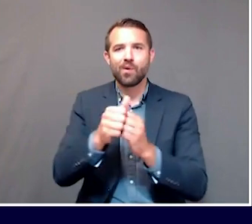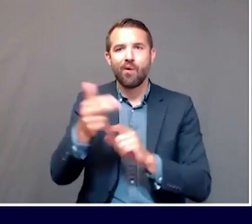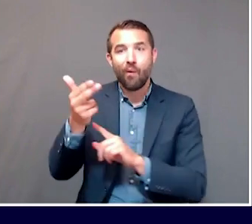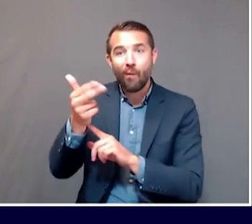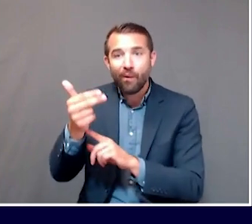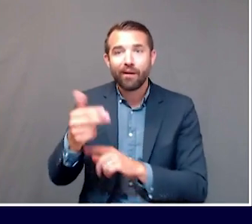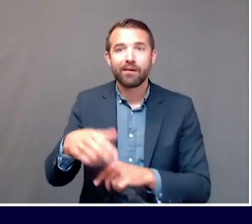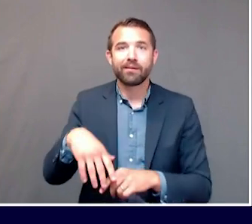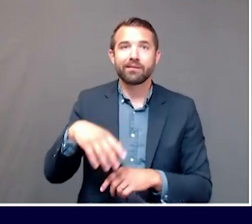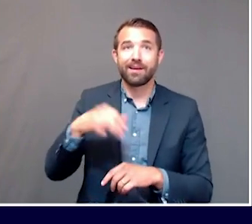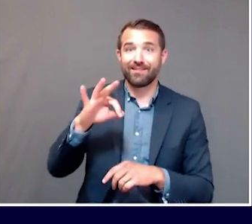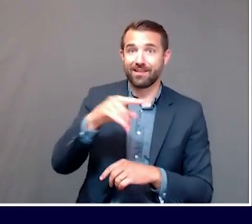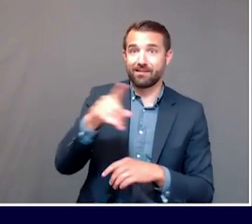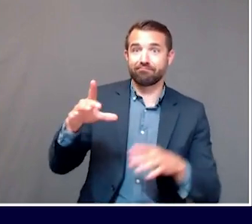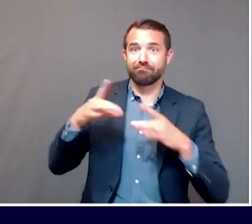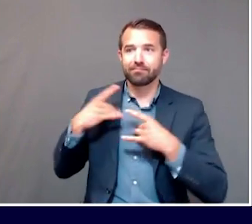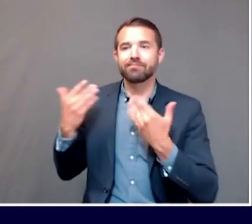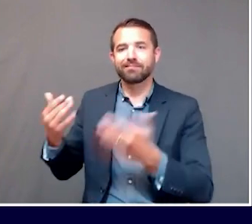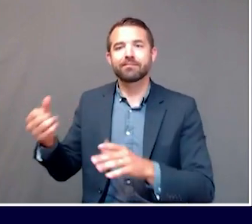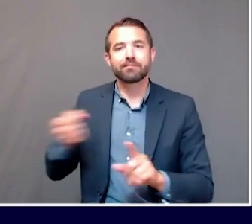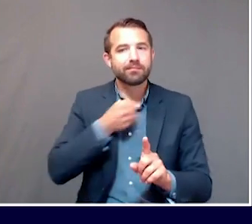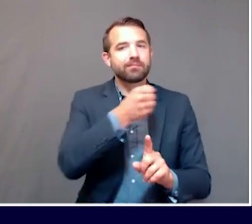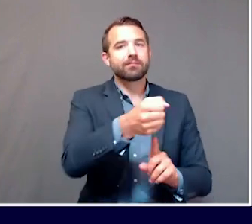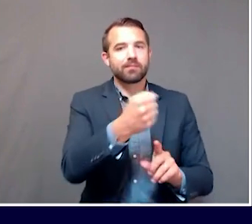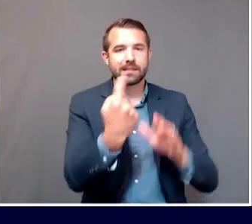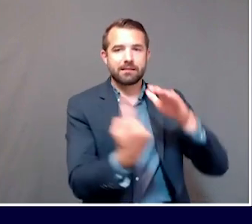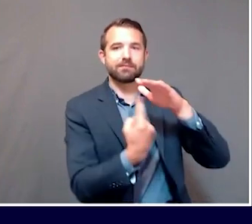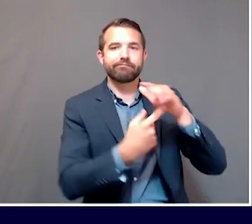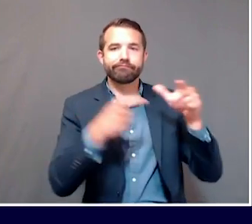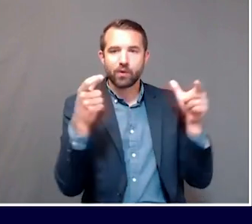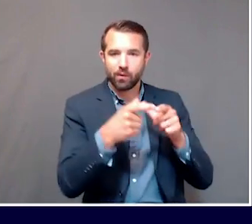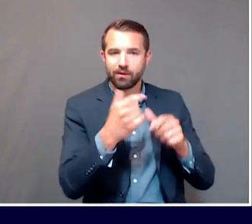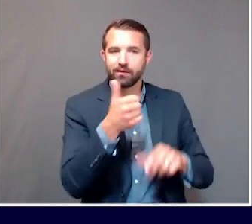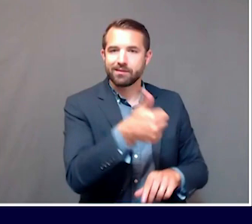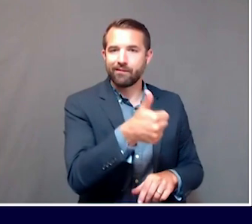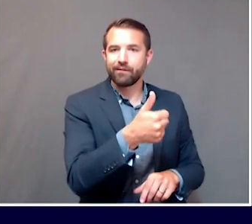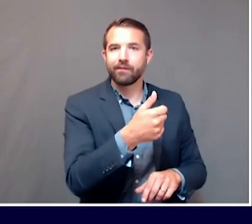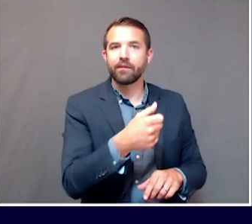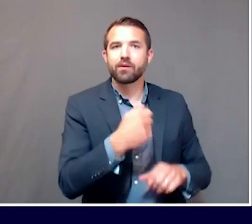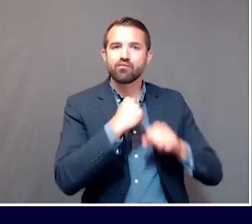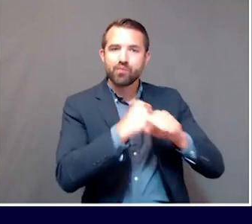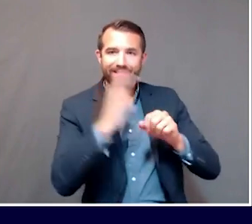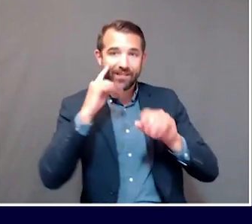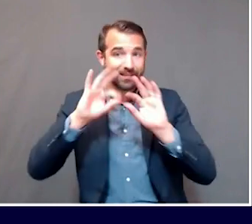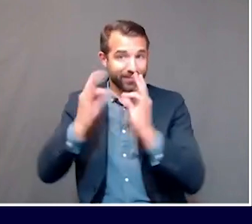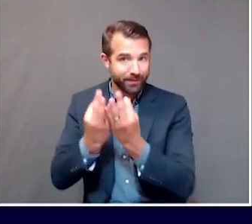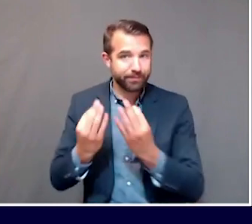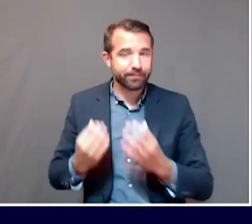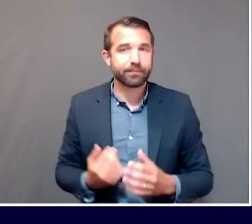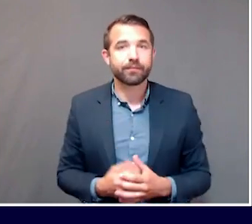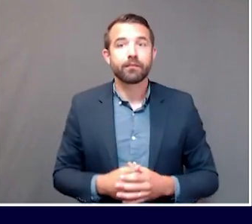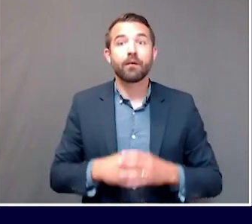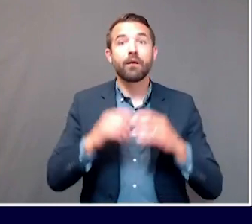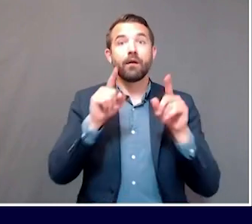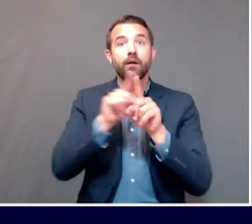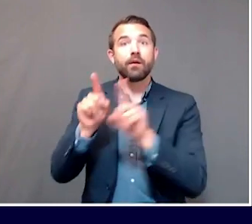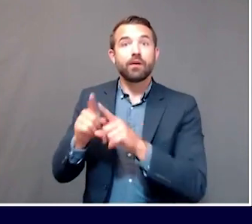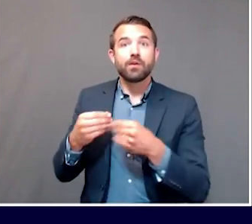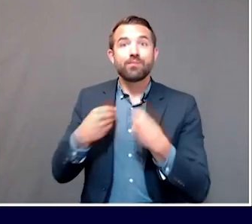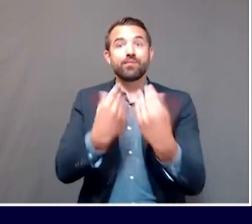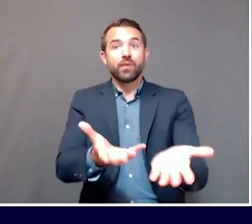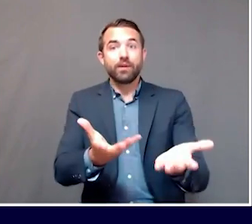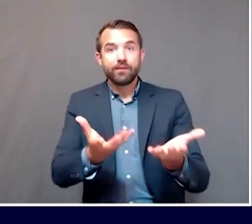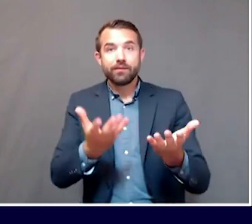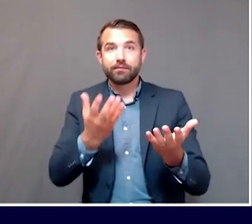they can take care of themselves, take care of their families, and worked on social supports, food, other types of supports that